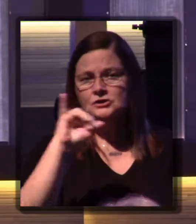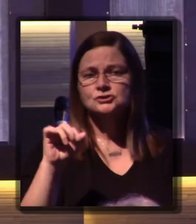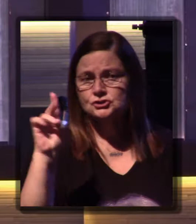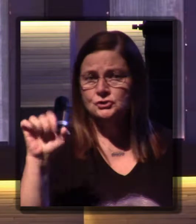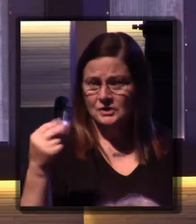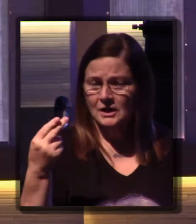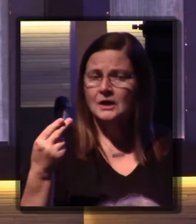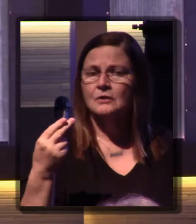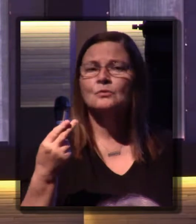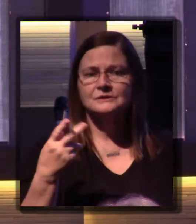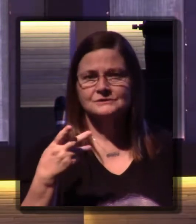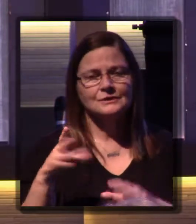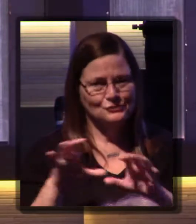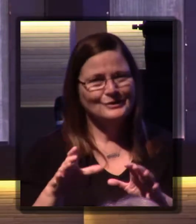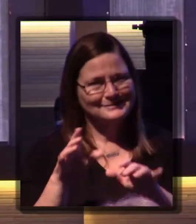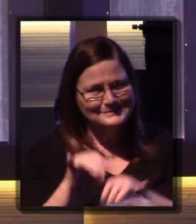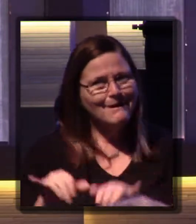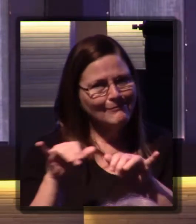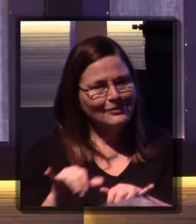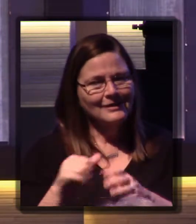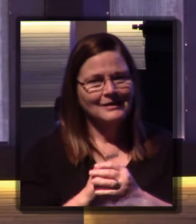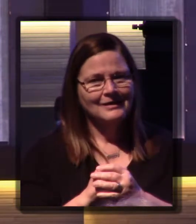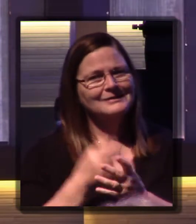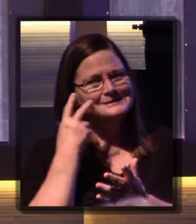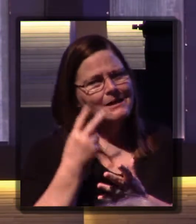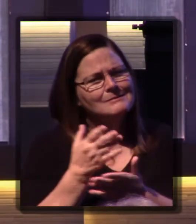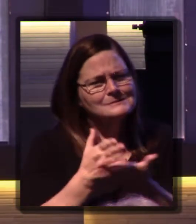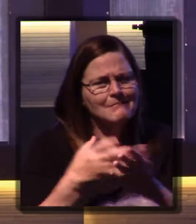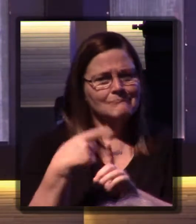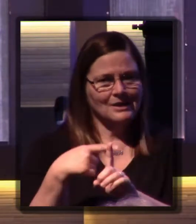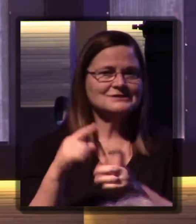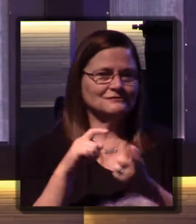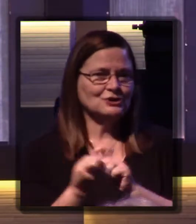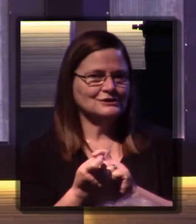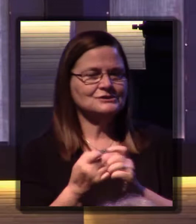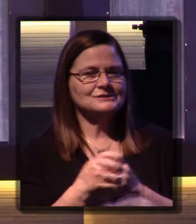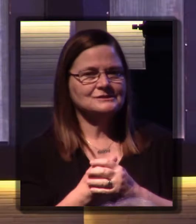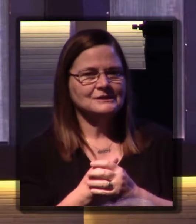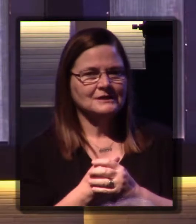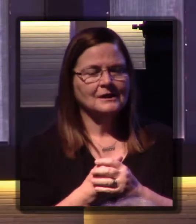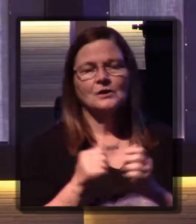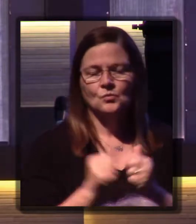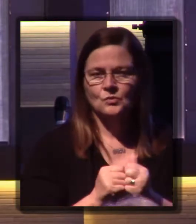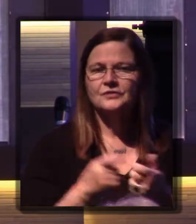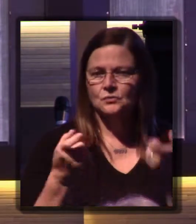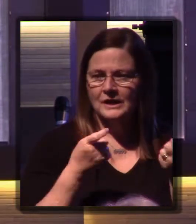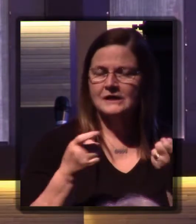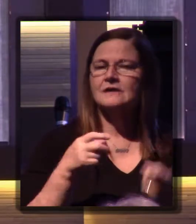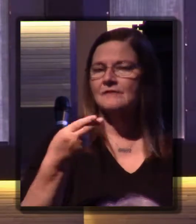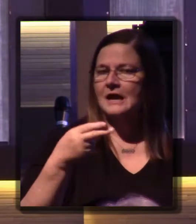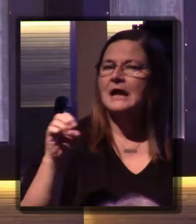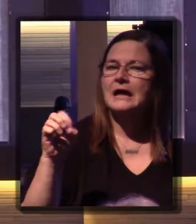walking down the same path. They saw some positive changes going on, particularly under the reign